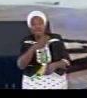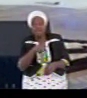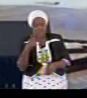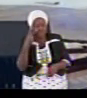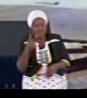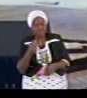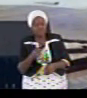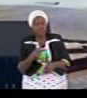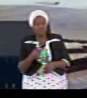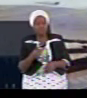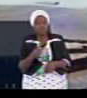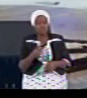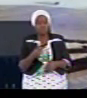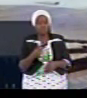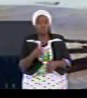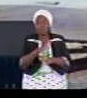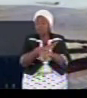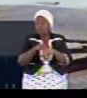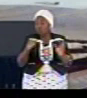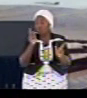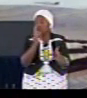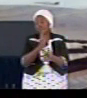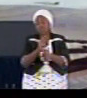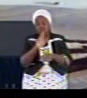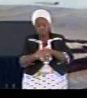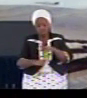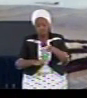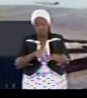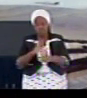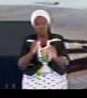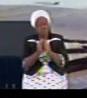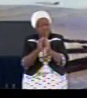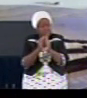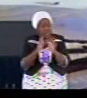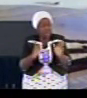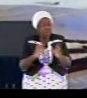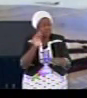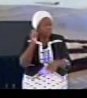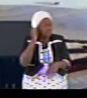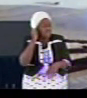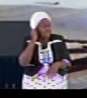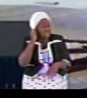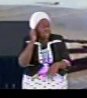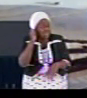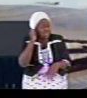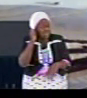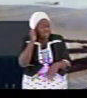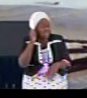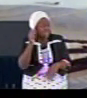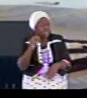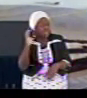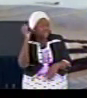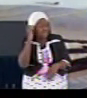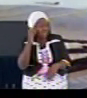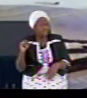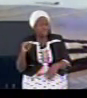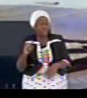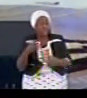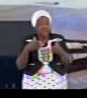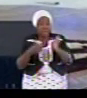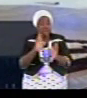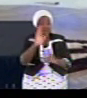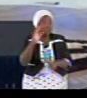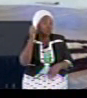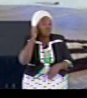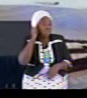see. Don't just walk without your ears listening. Let your ears